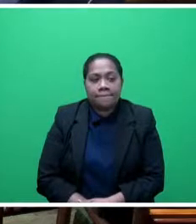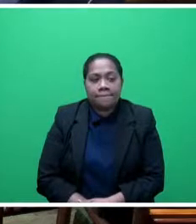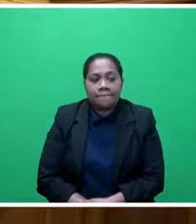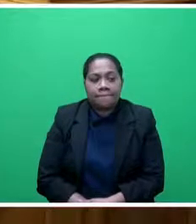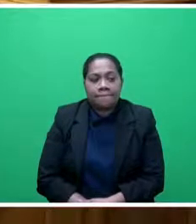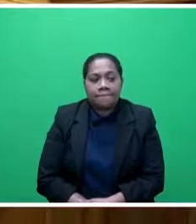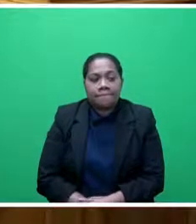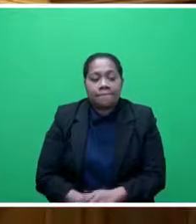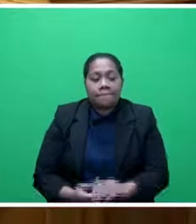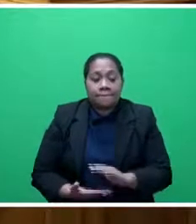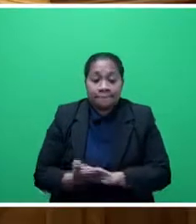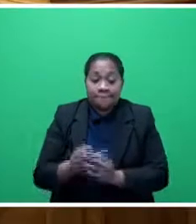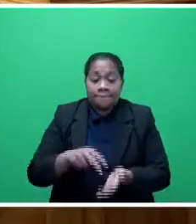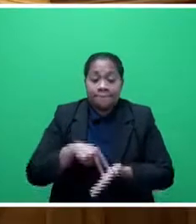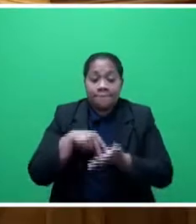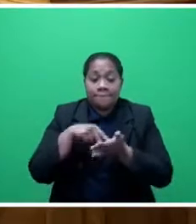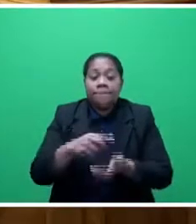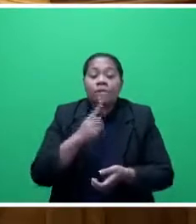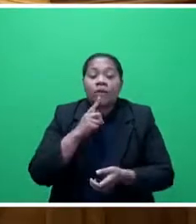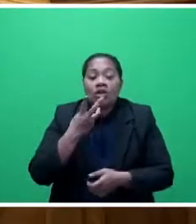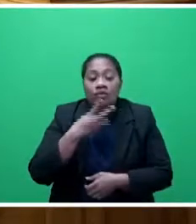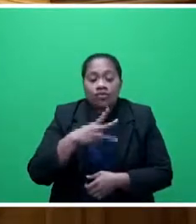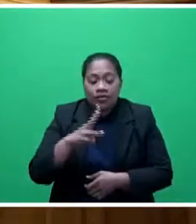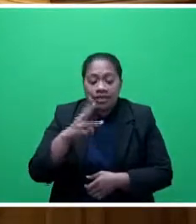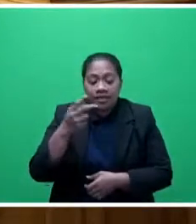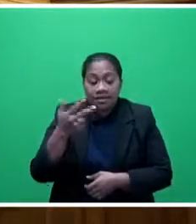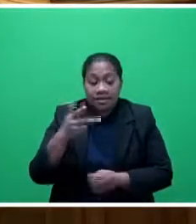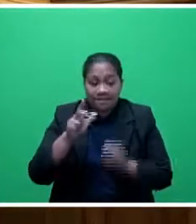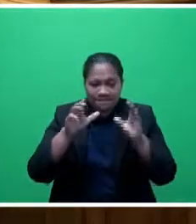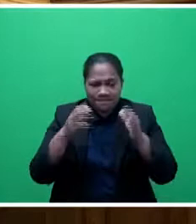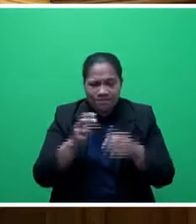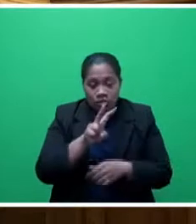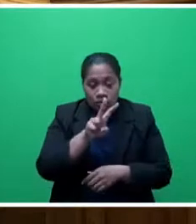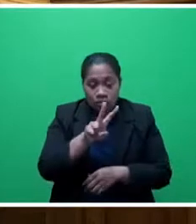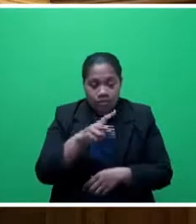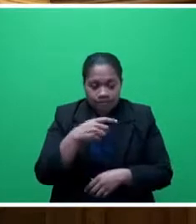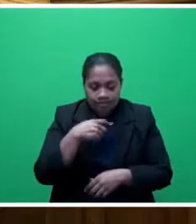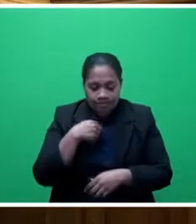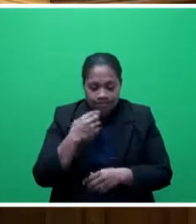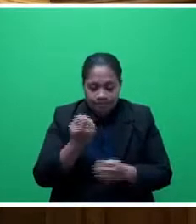Under Standing Orders 38, Clause 2, I refer the